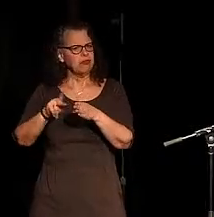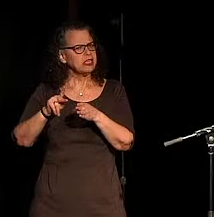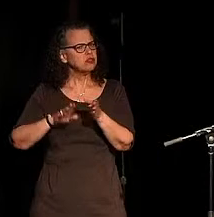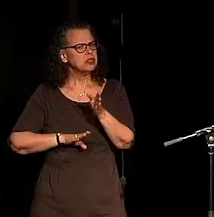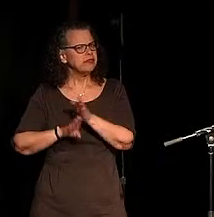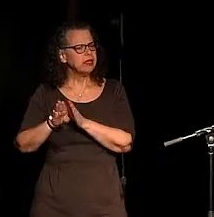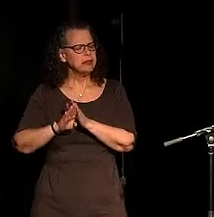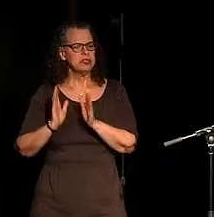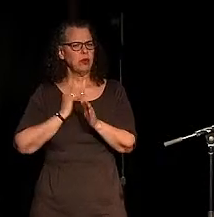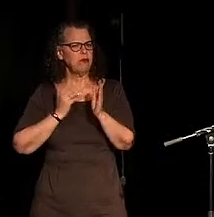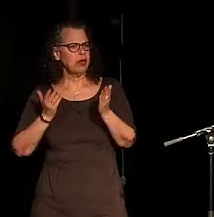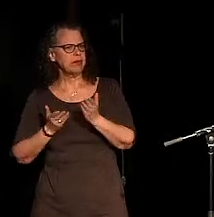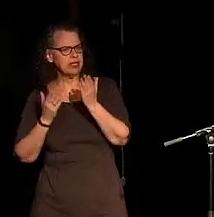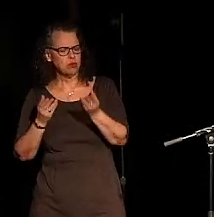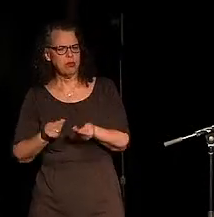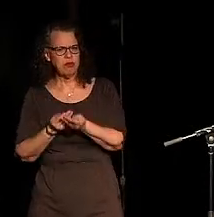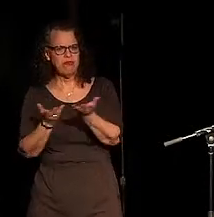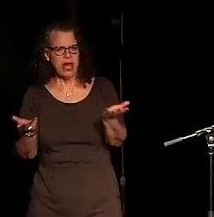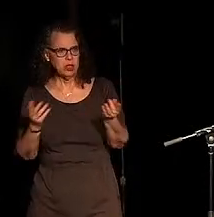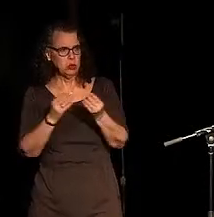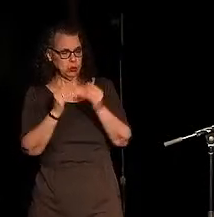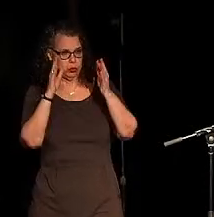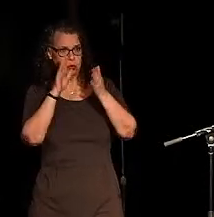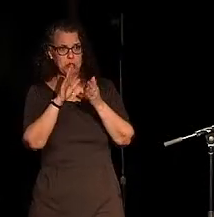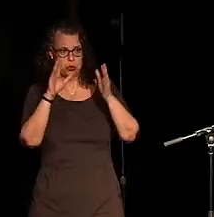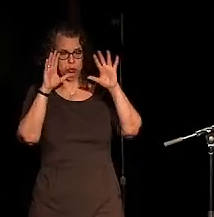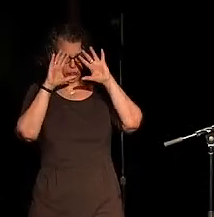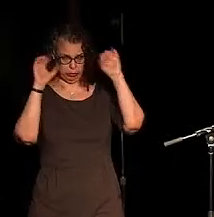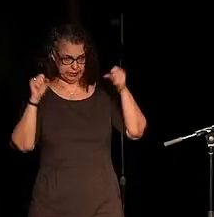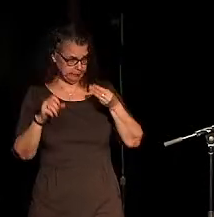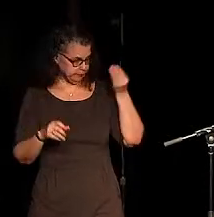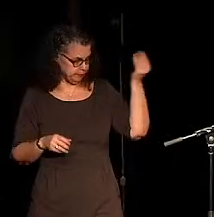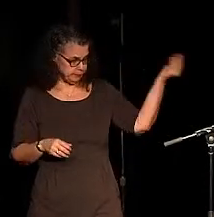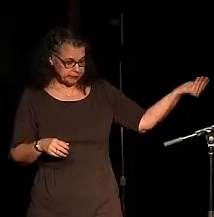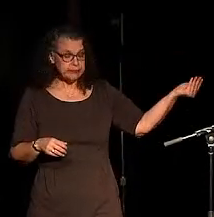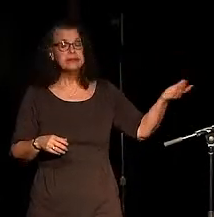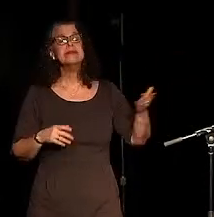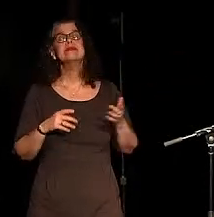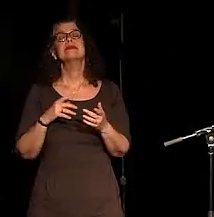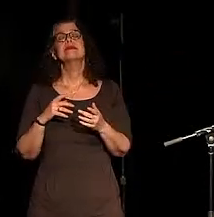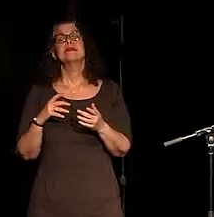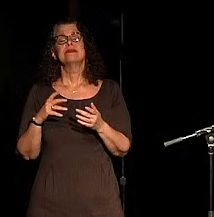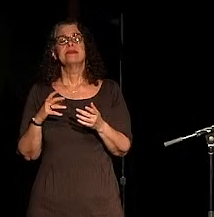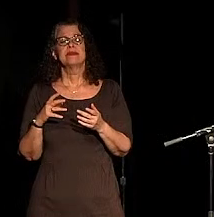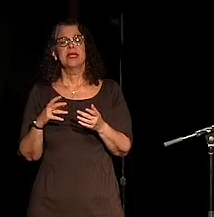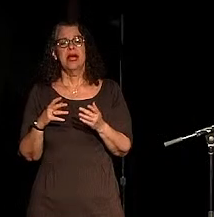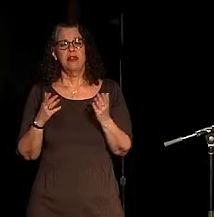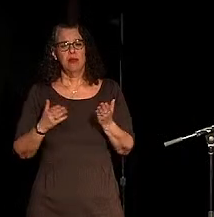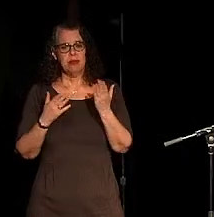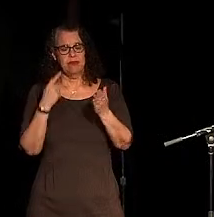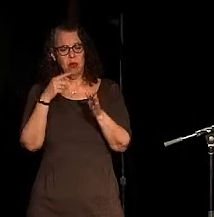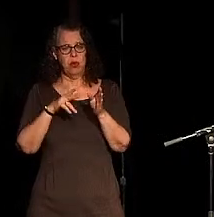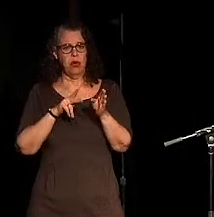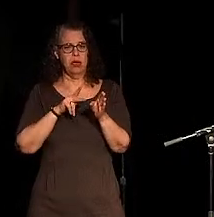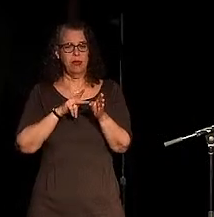recommendations will be provided, you know, to our president, and recommendations of professional